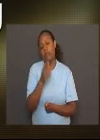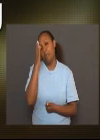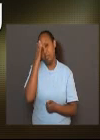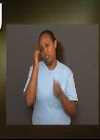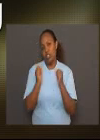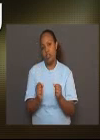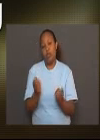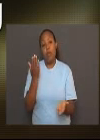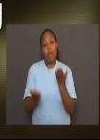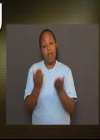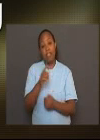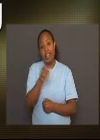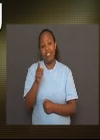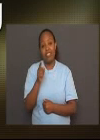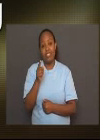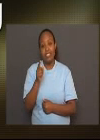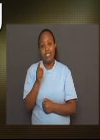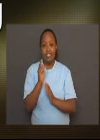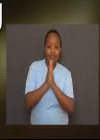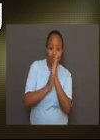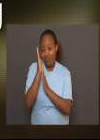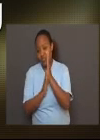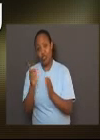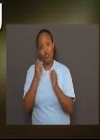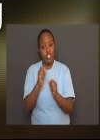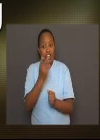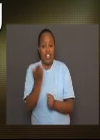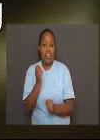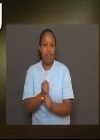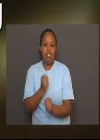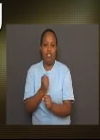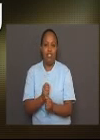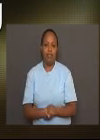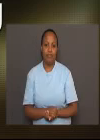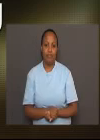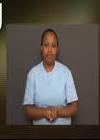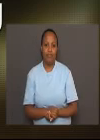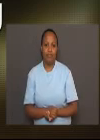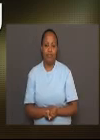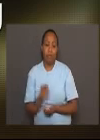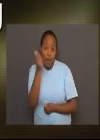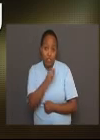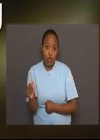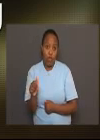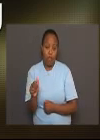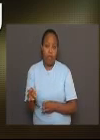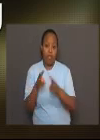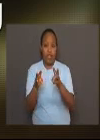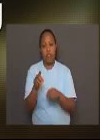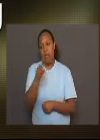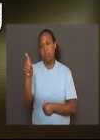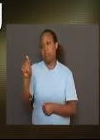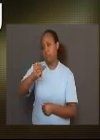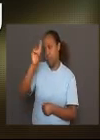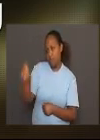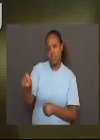Perhaps you are curious about how to do something, in which case you can ask